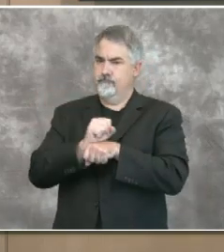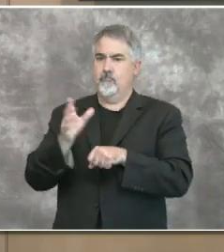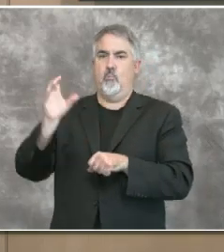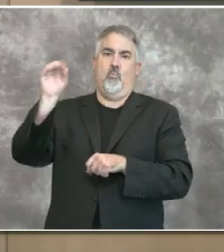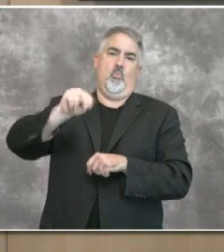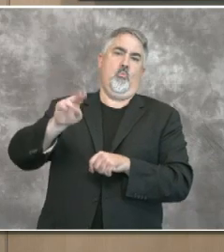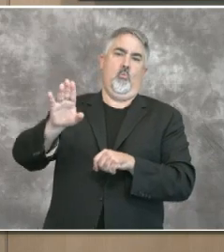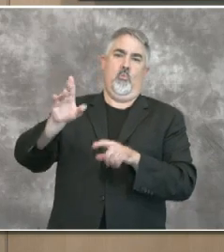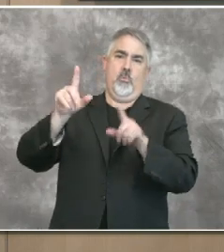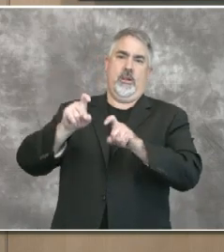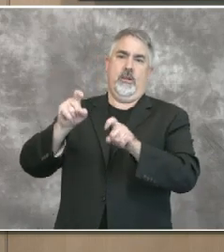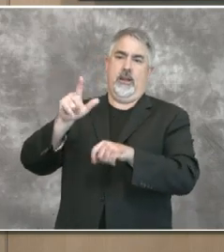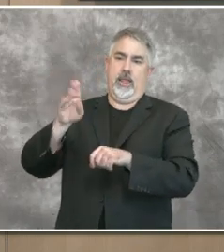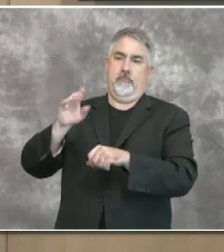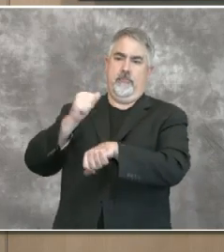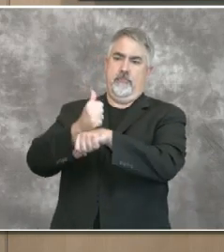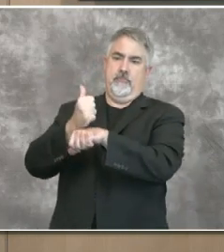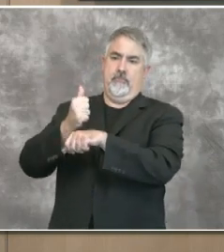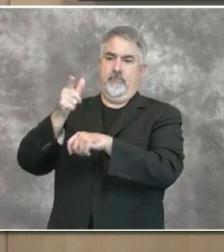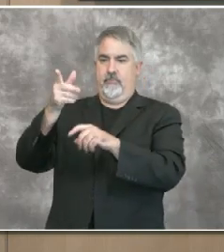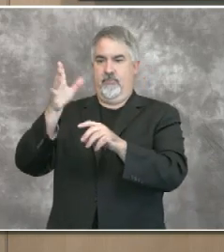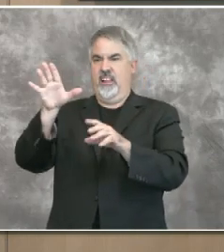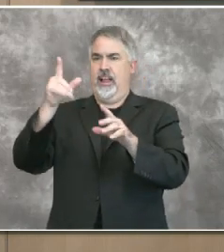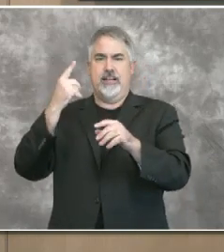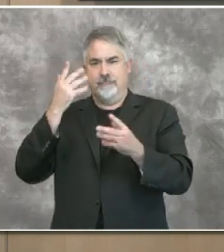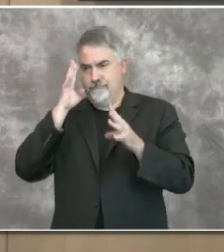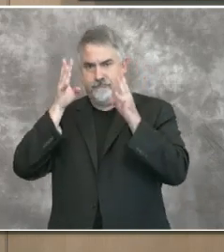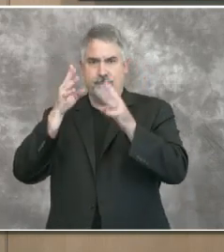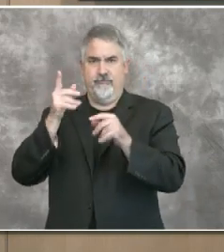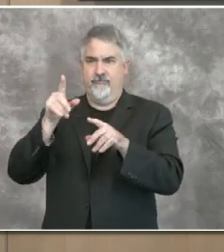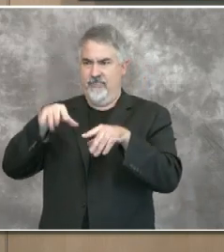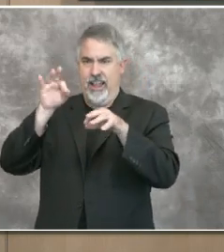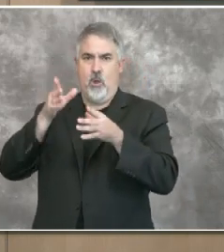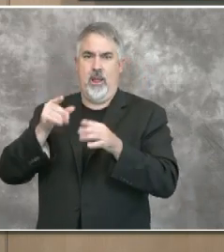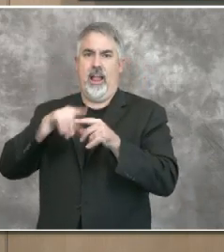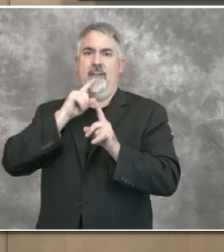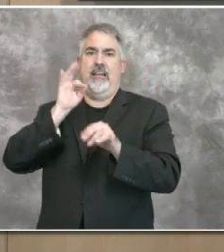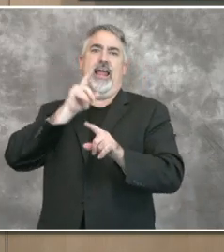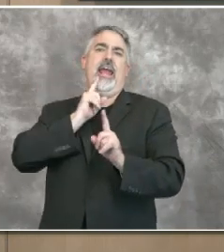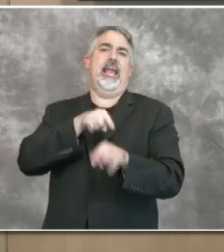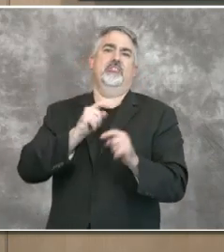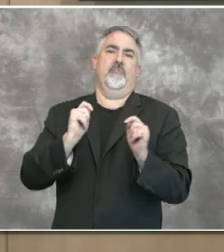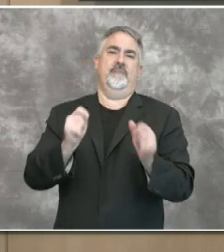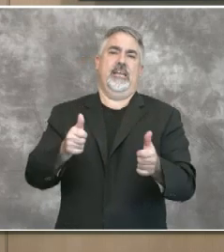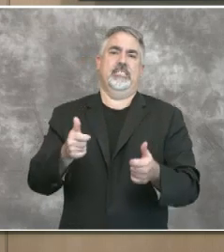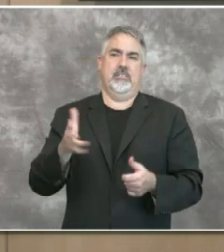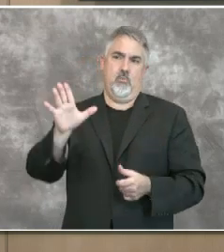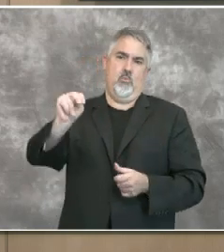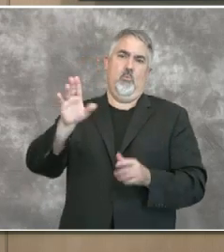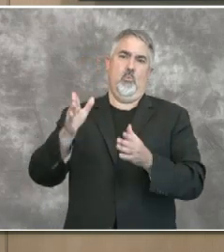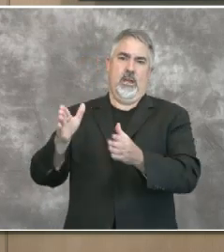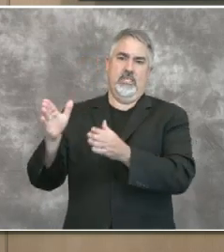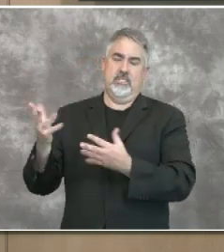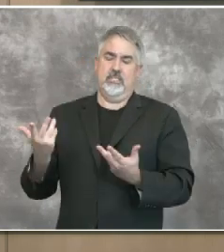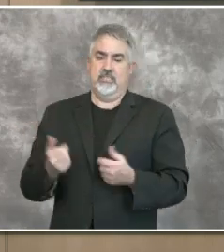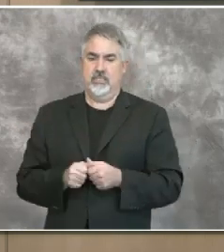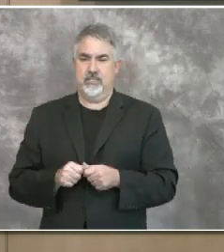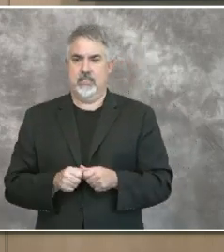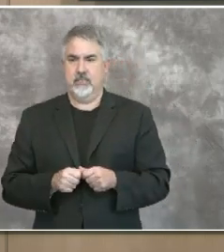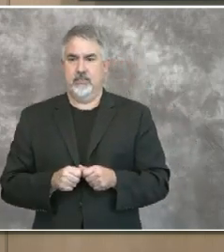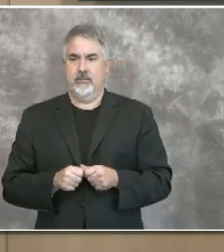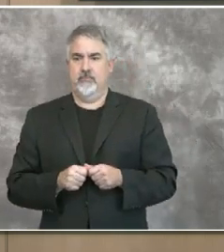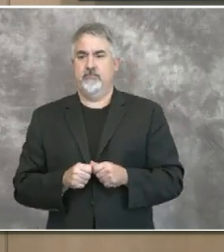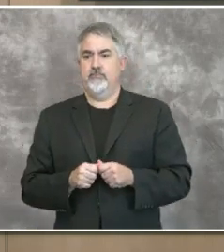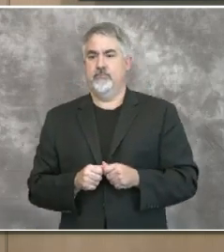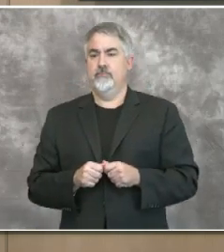testing capabilities. I think the supervisor mentioned that we are doing, I think, relatively well compared to a lot of other